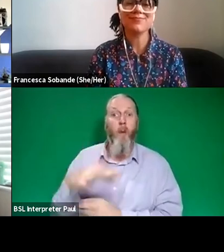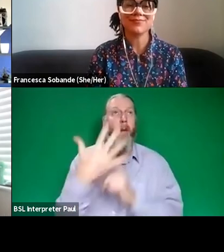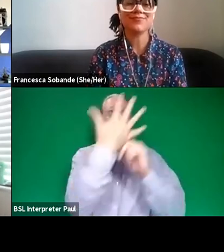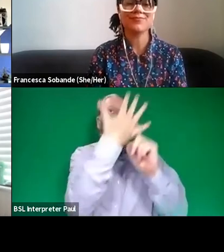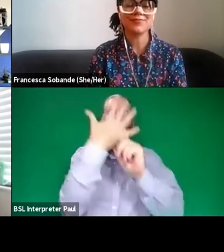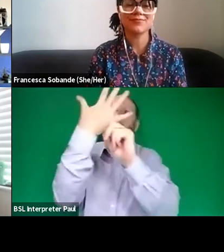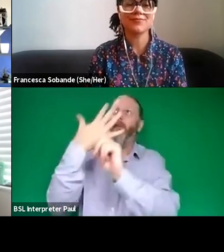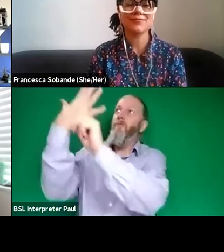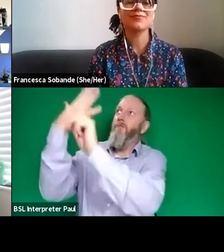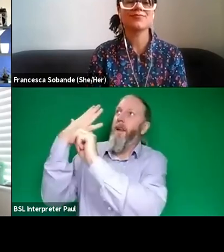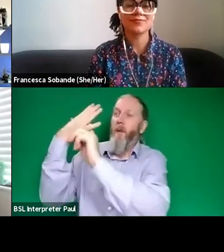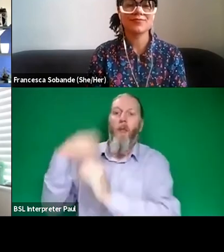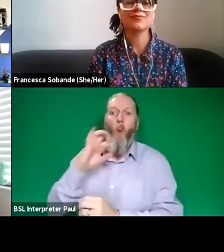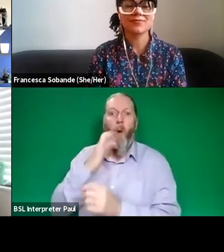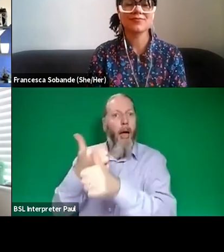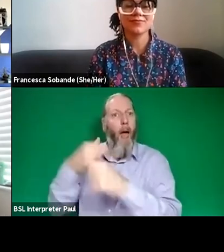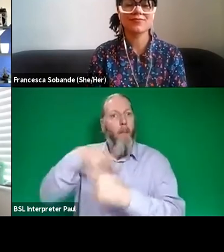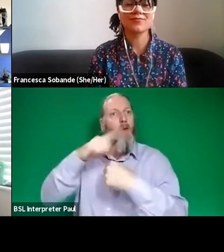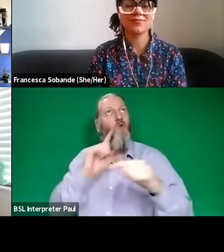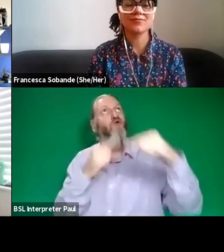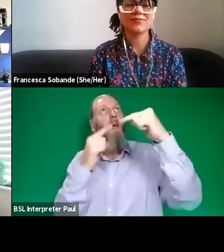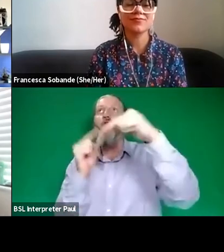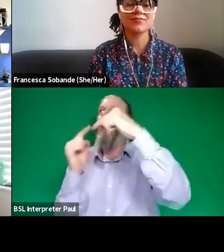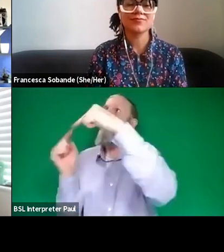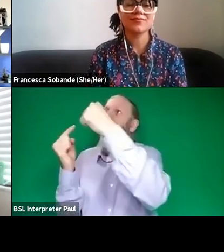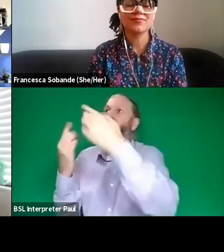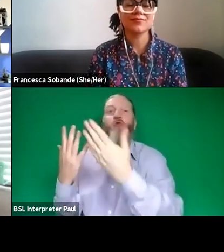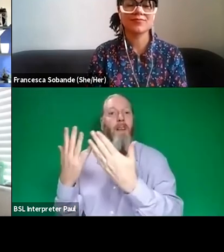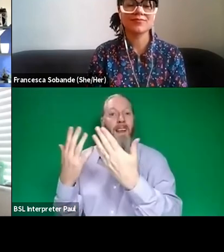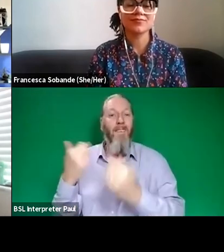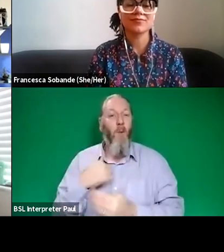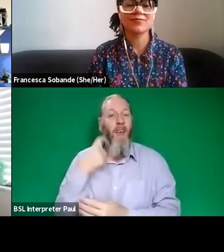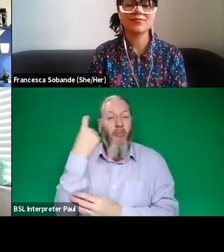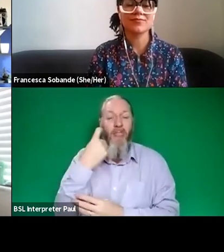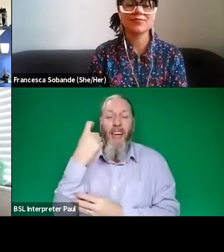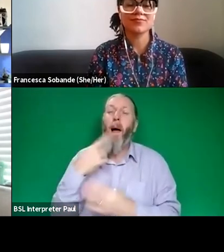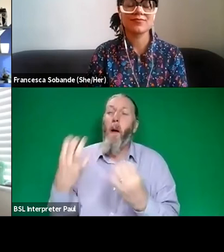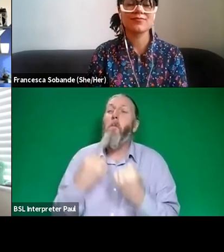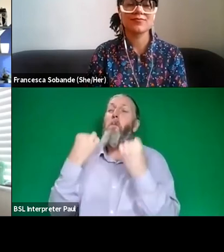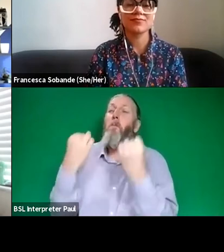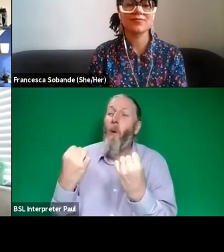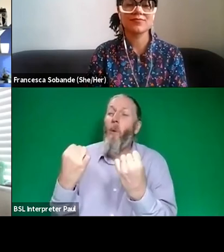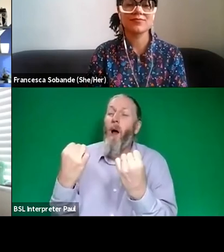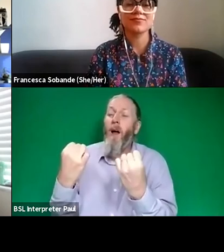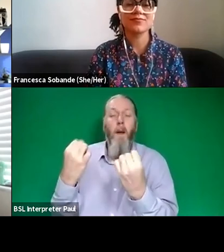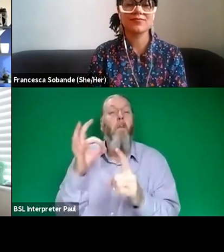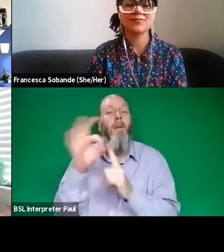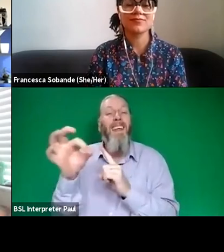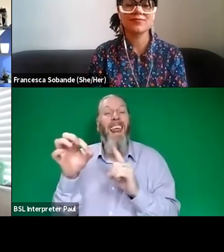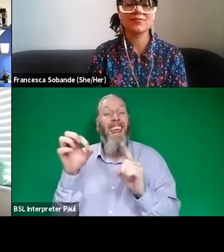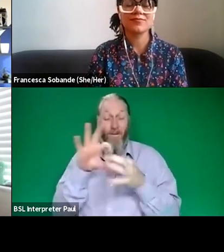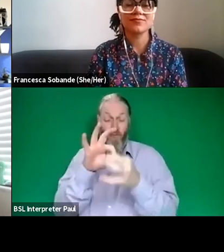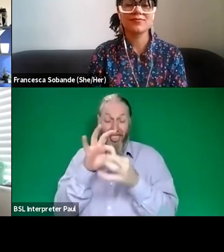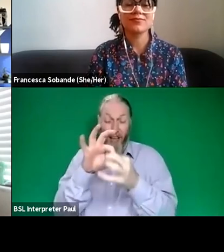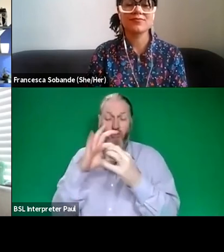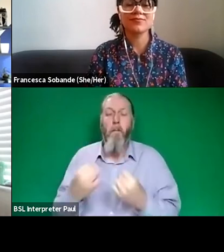fetishism of symbolism forcing us to think about power in fixed ways, even when they are relational, and thinking about how we push past that, how we